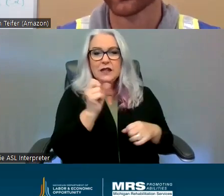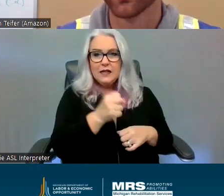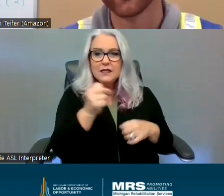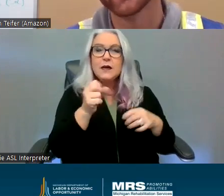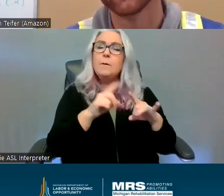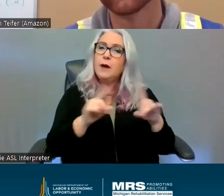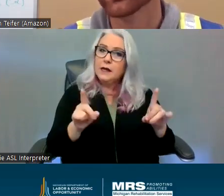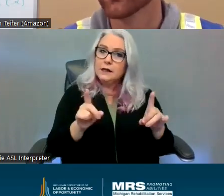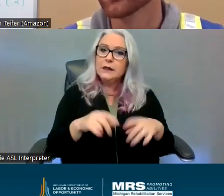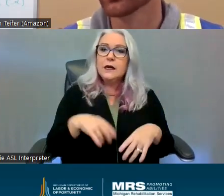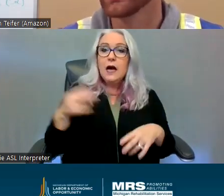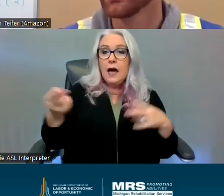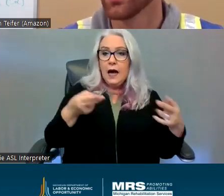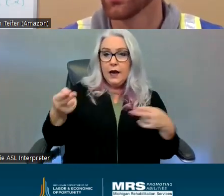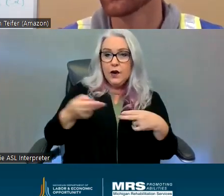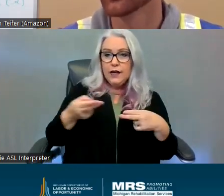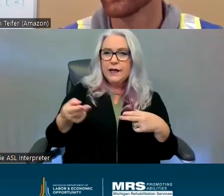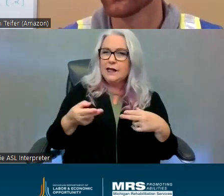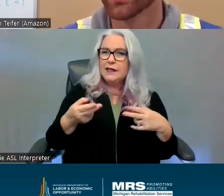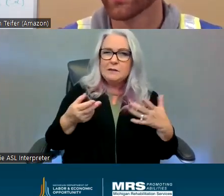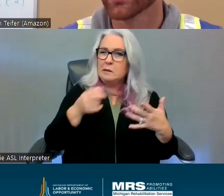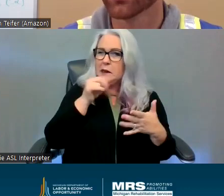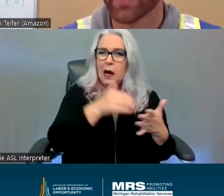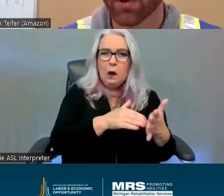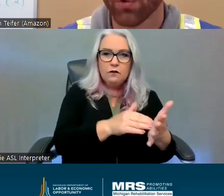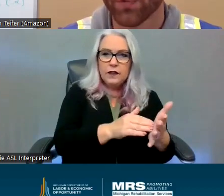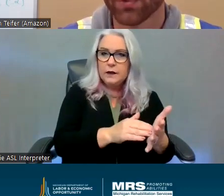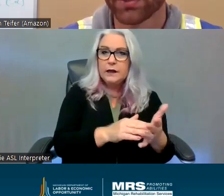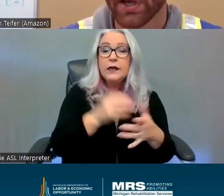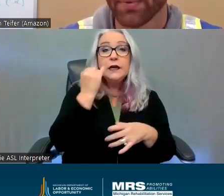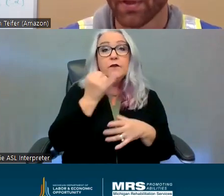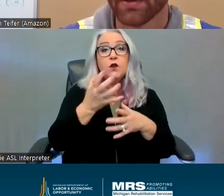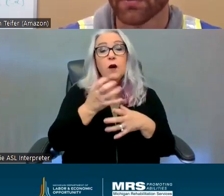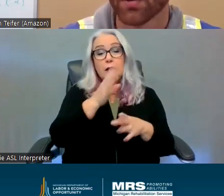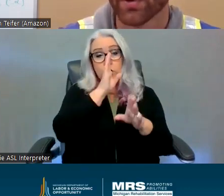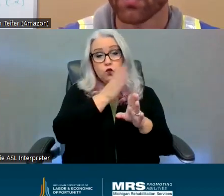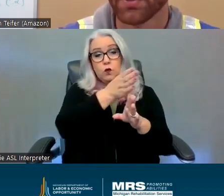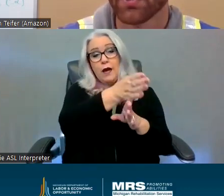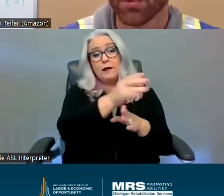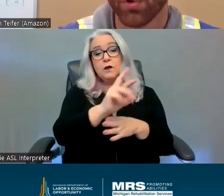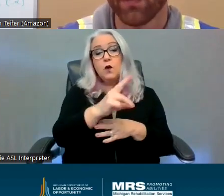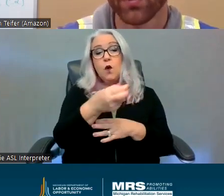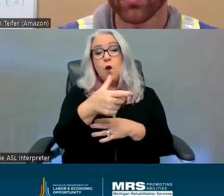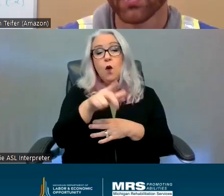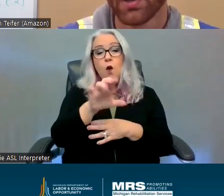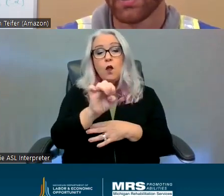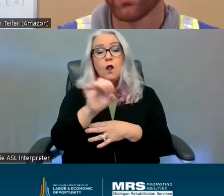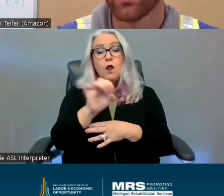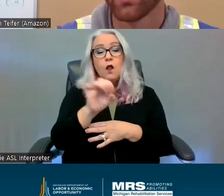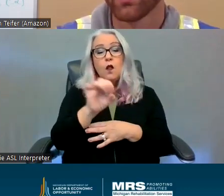However, their hiring is few and far between. So if you want like a direct Whole Foods job, it's going to be through Whole